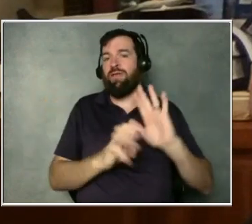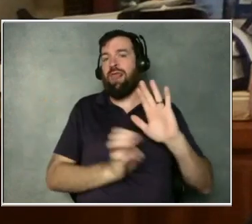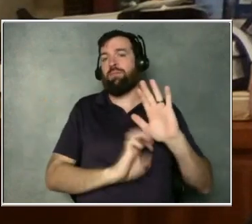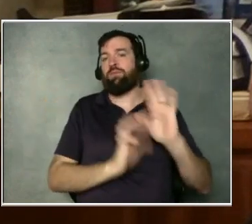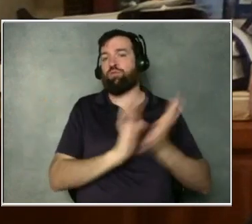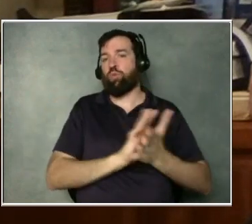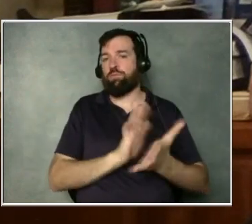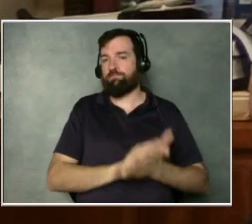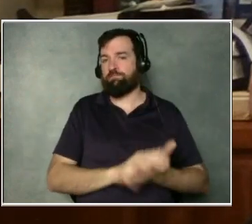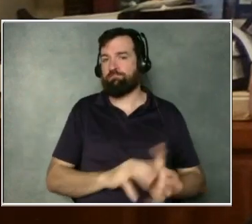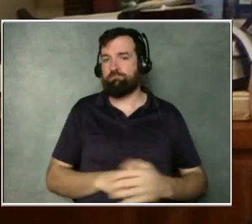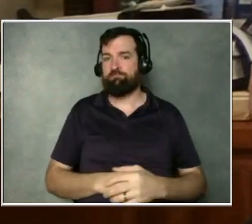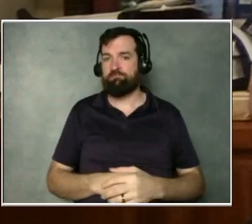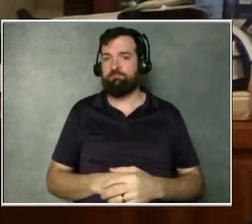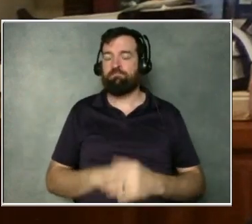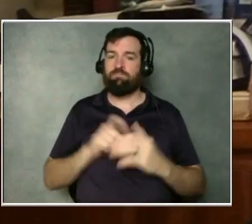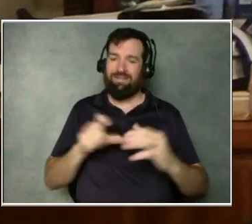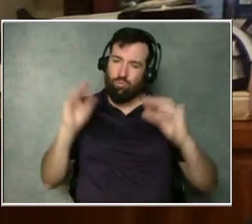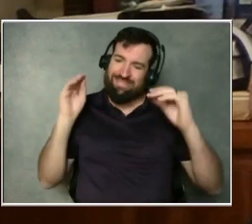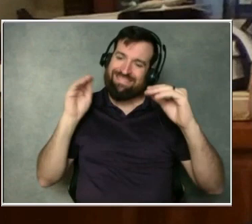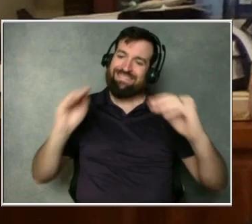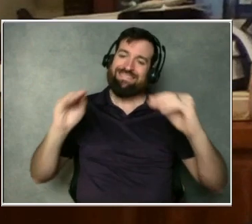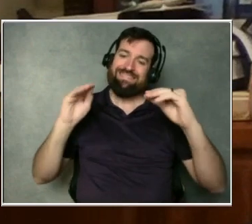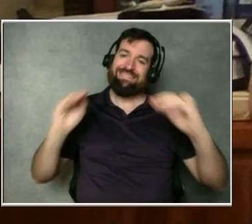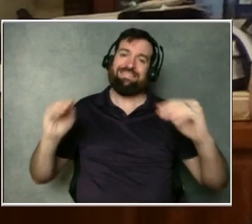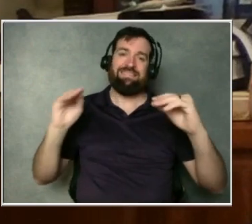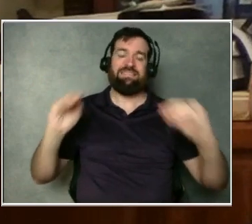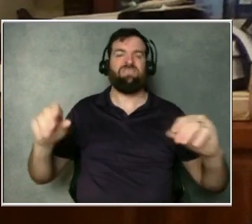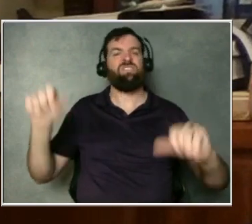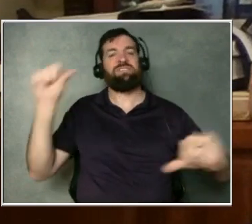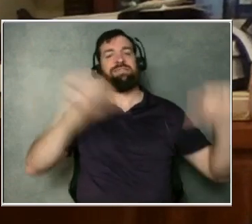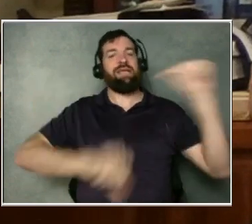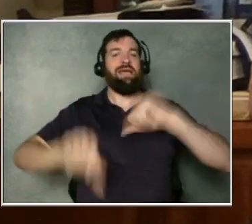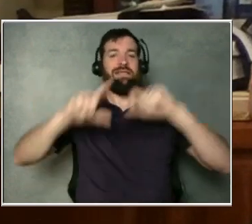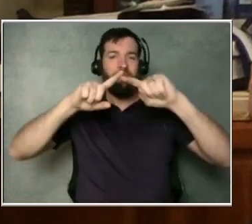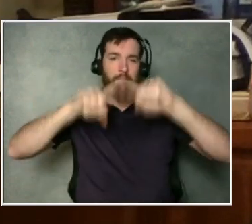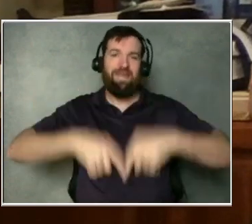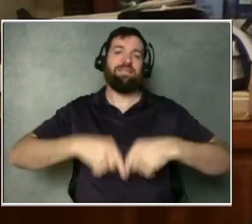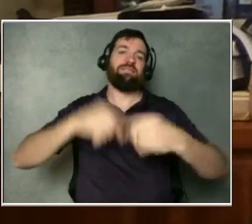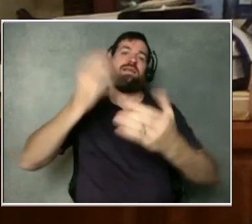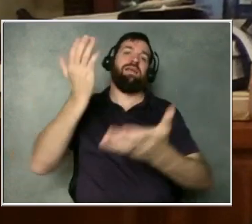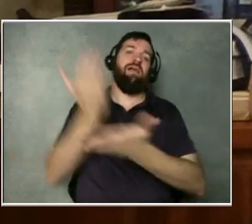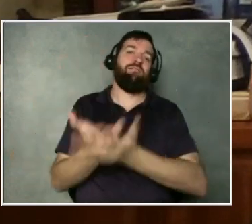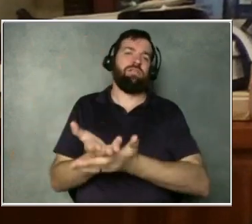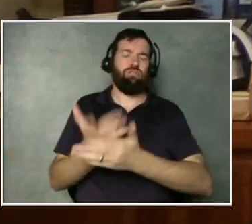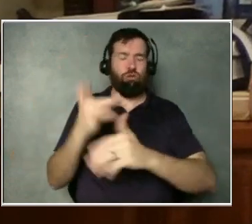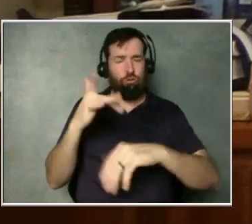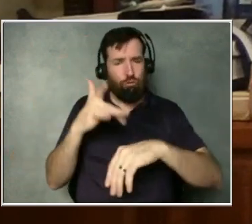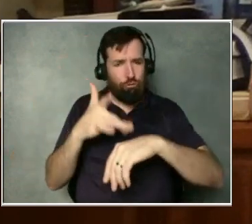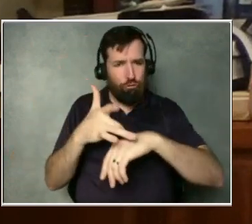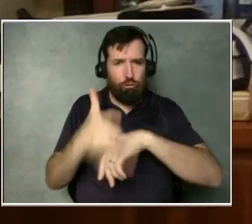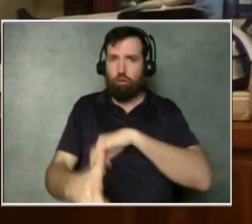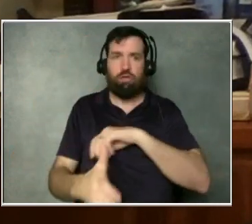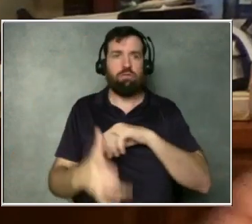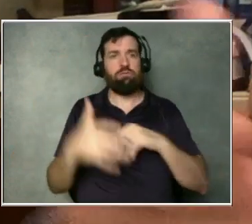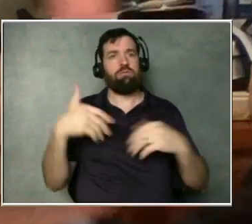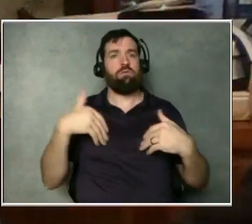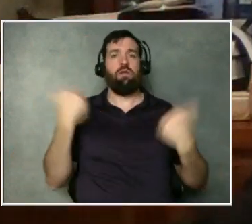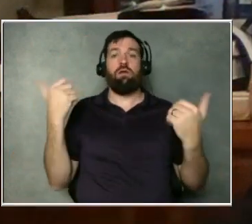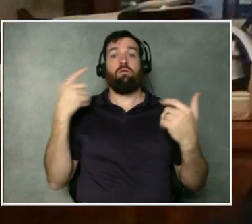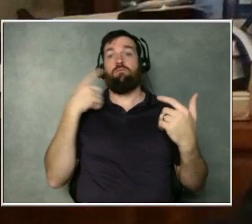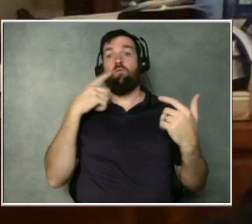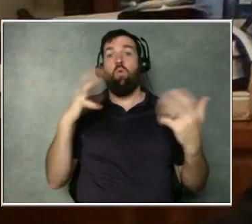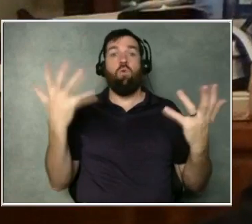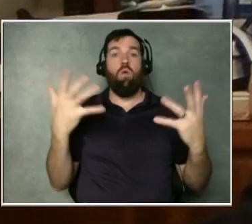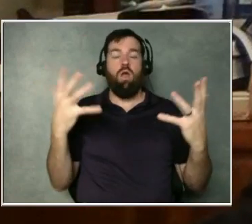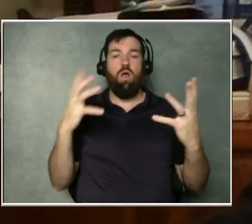We've got to teach the principles of science-based evidence early on, in a sense, to